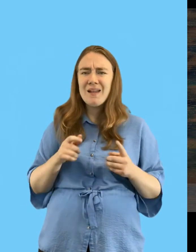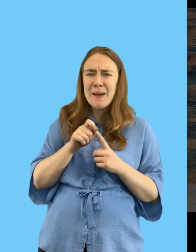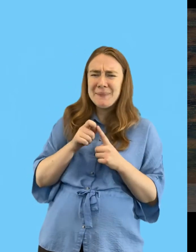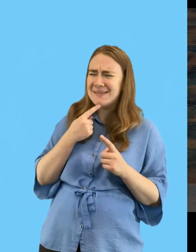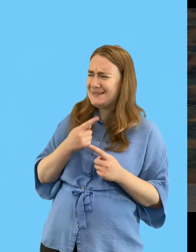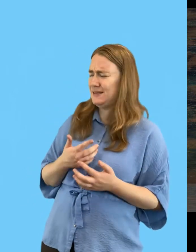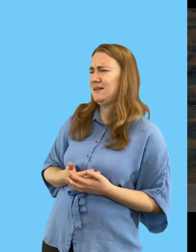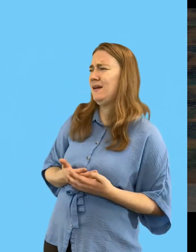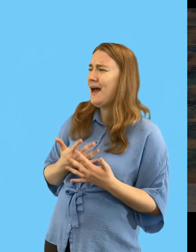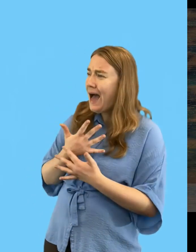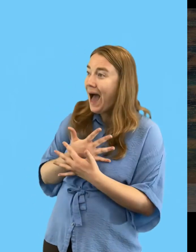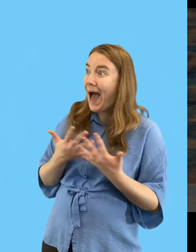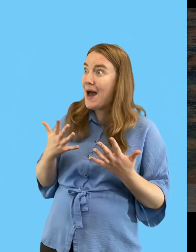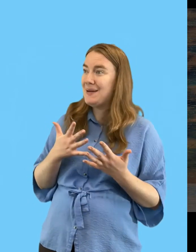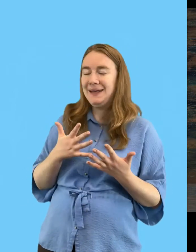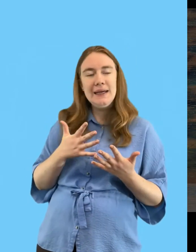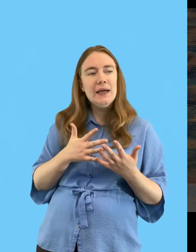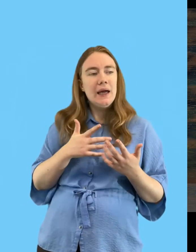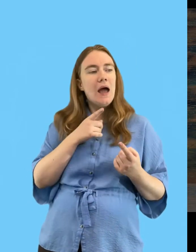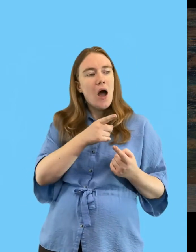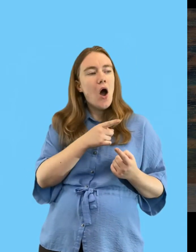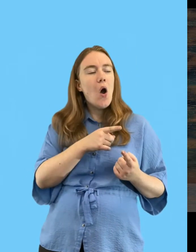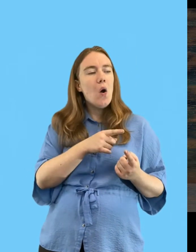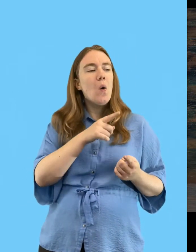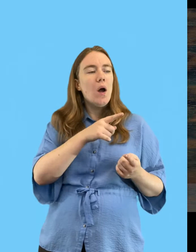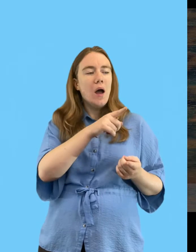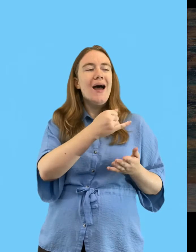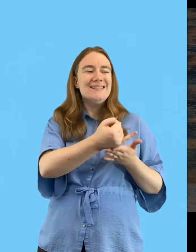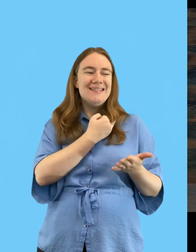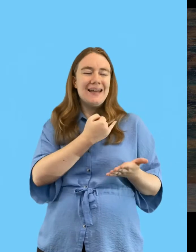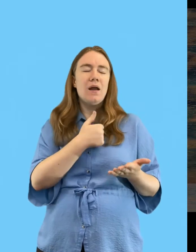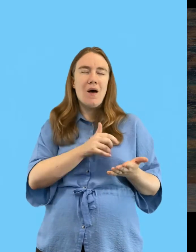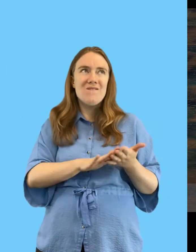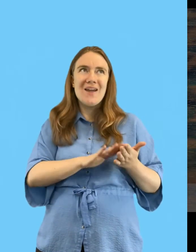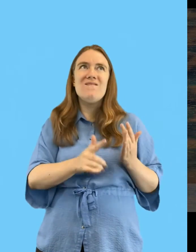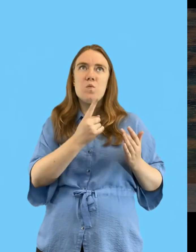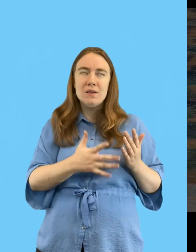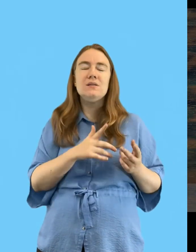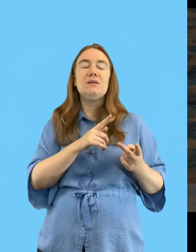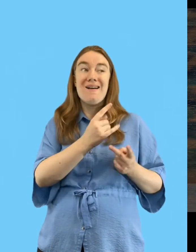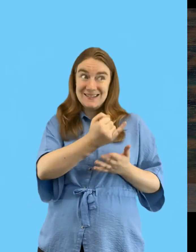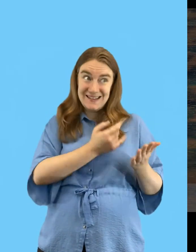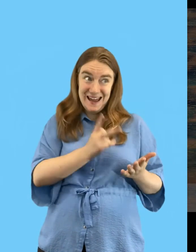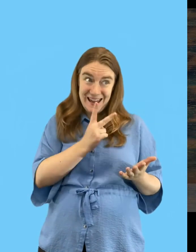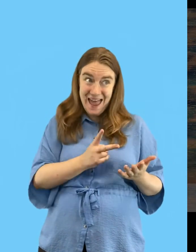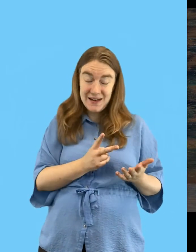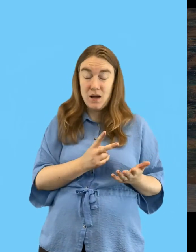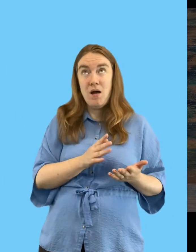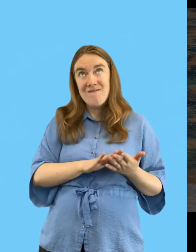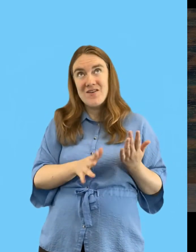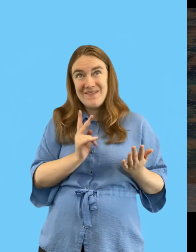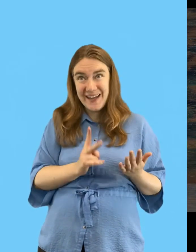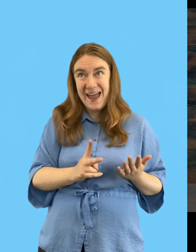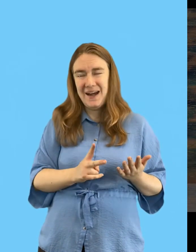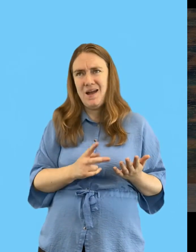to Jesus, "How many strikes do I need to give my brother or sister before I can stop forgiving them?" Seven? That sounds